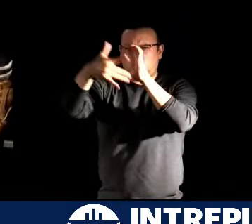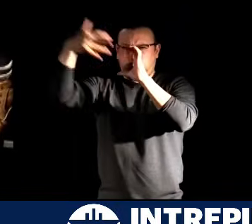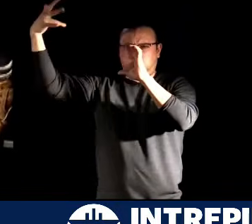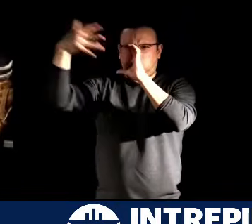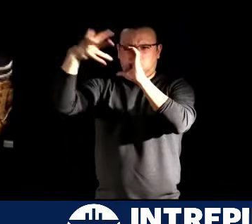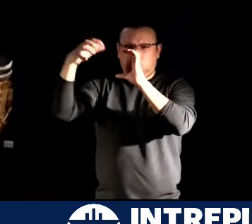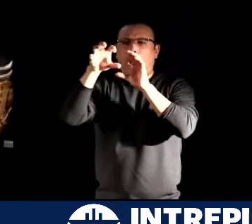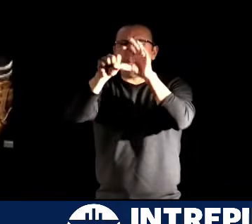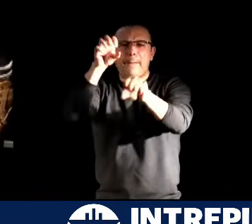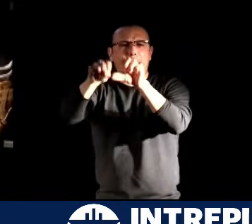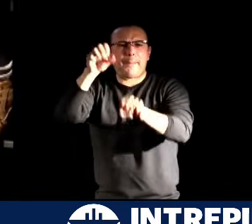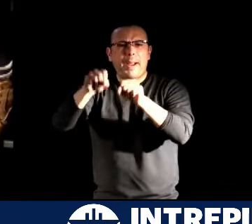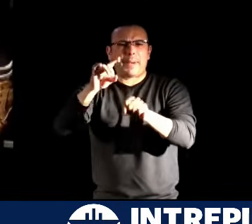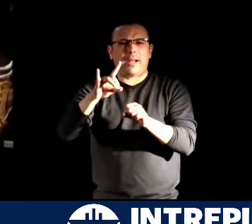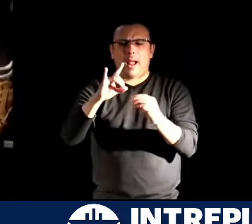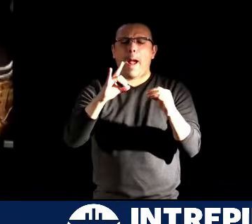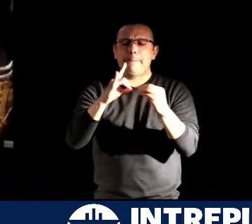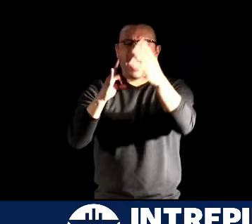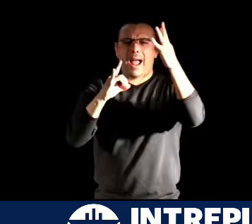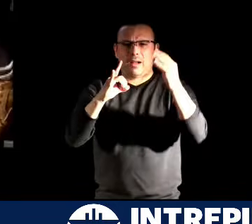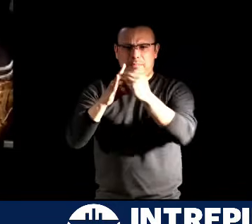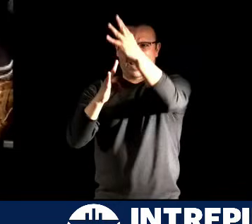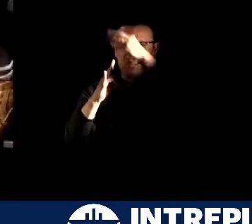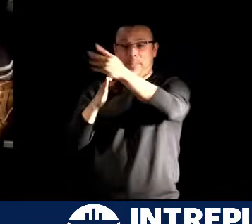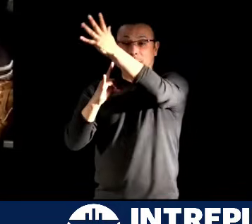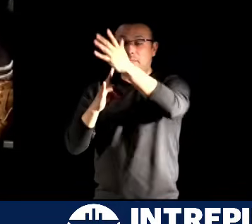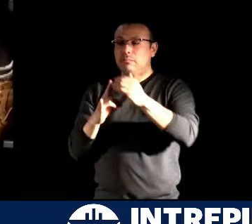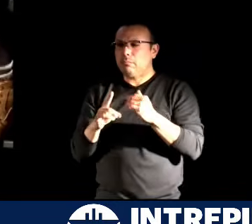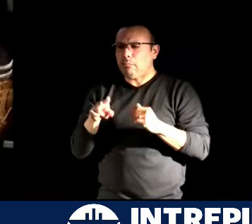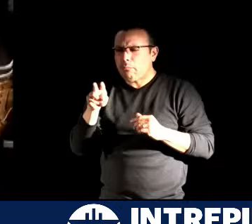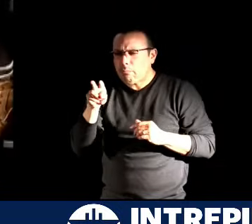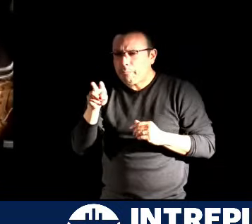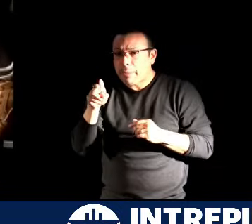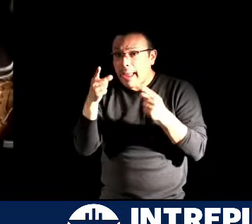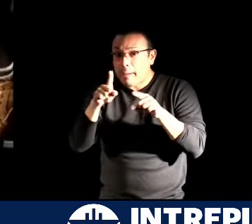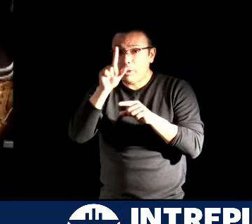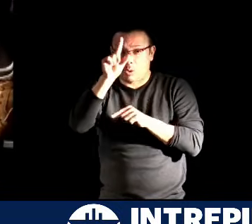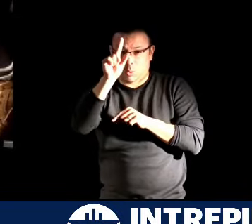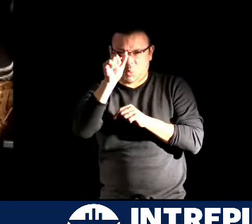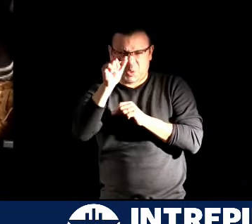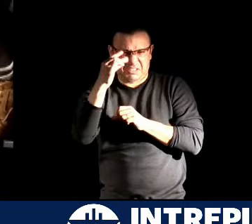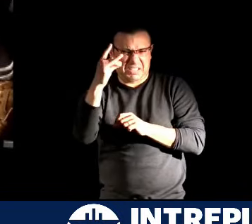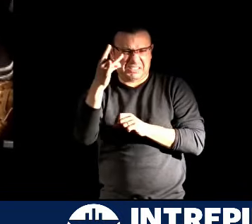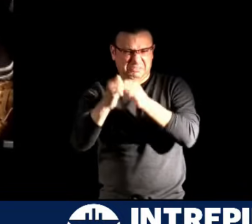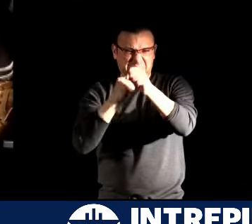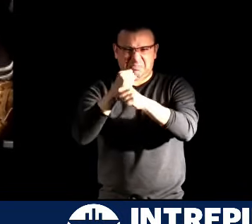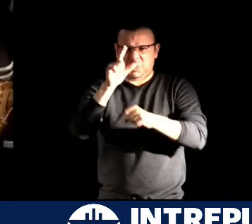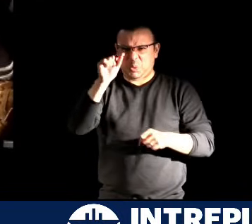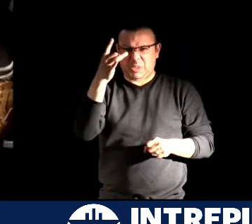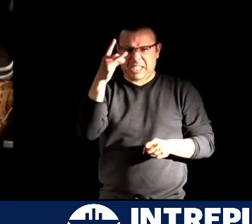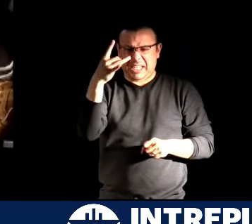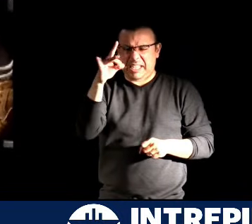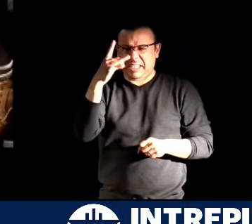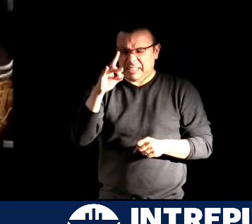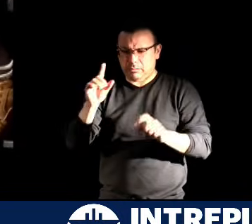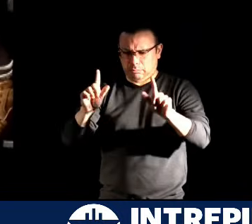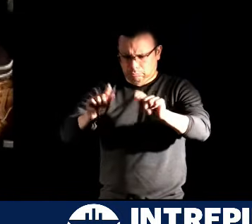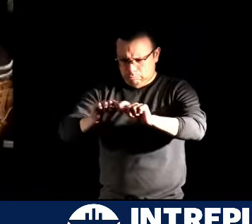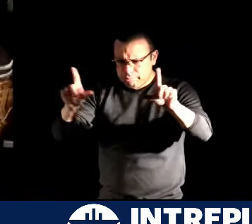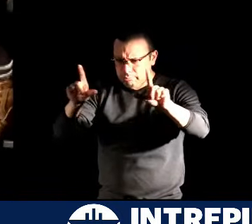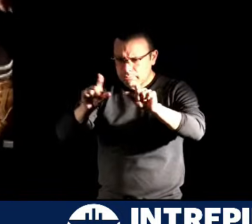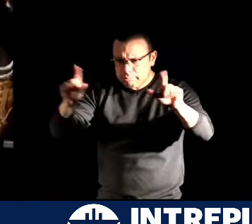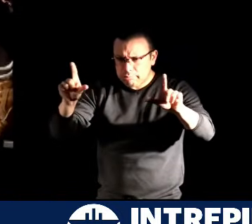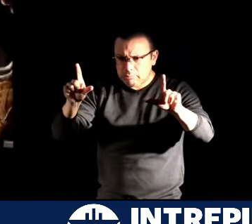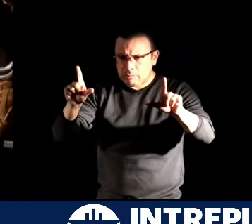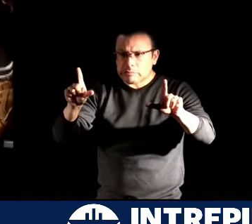recording that. So when we started getting these images in 2018, the first question that popped in our mind, how